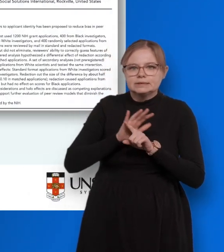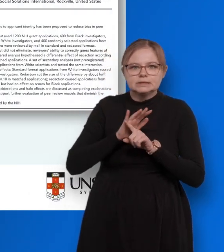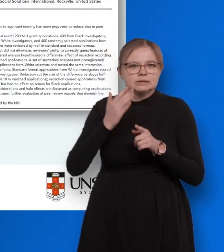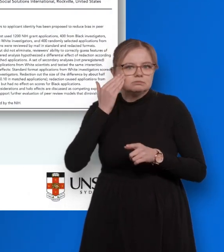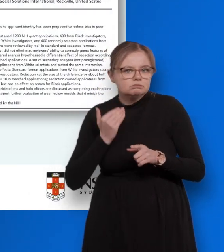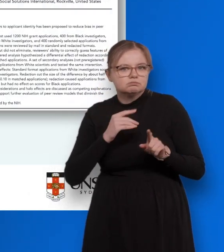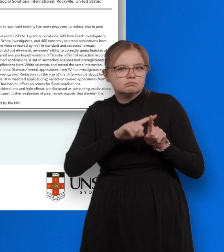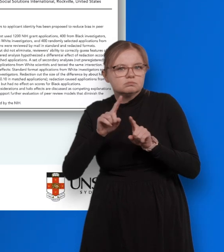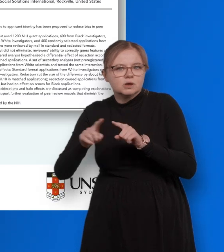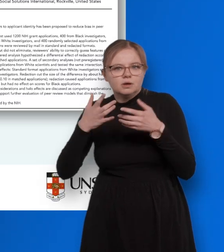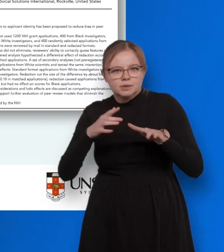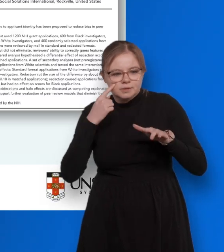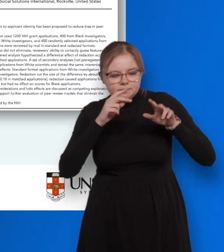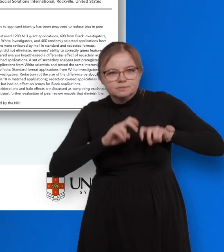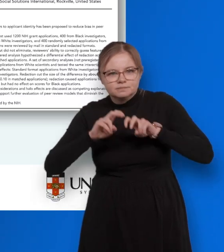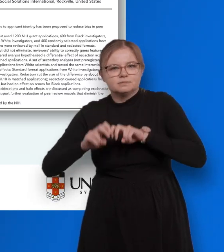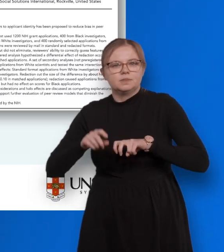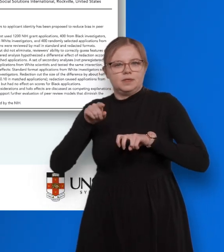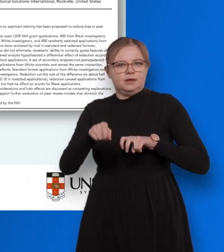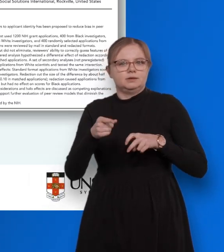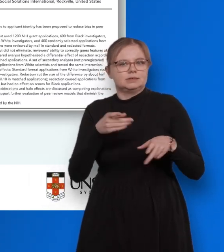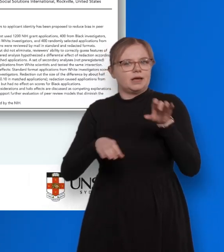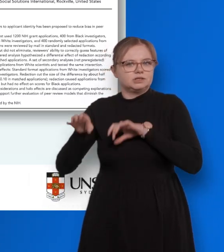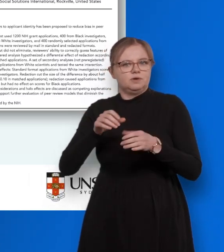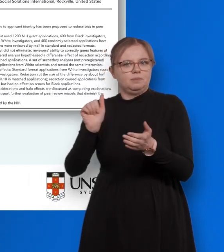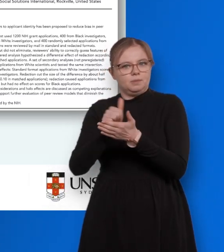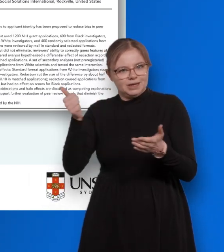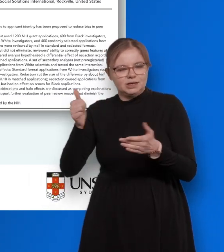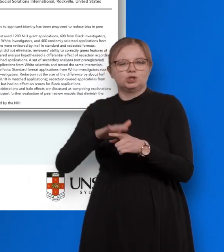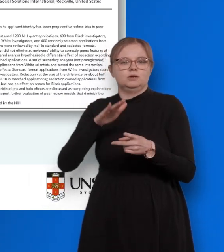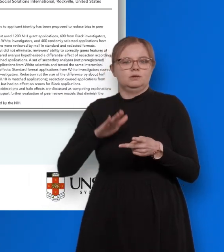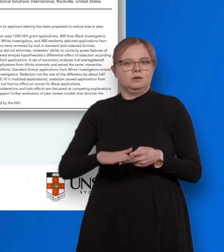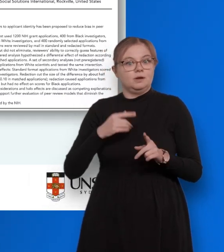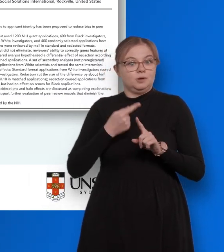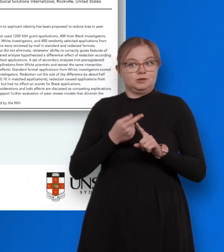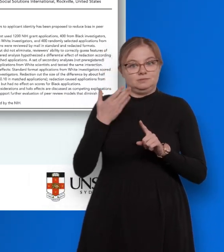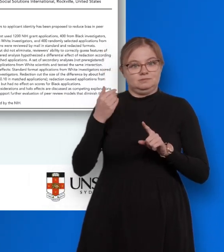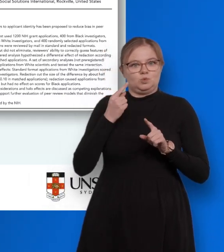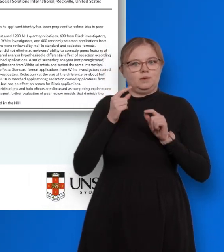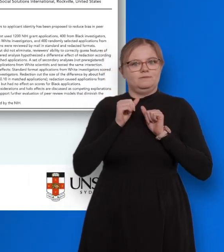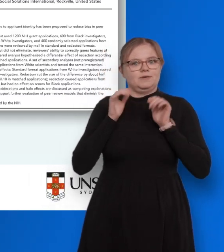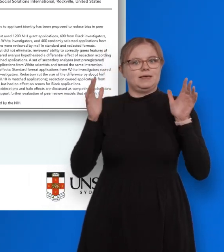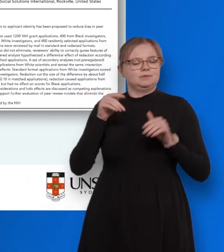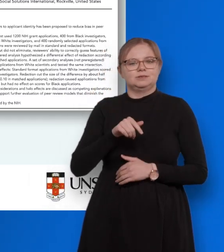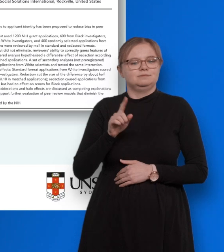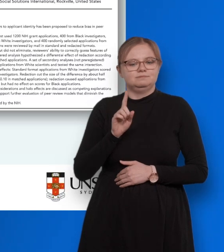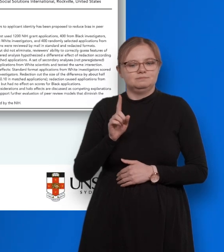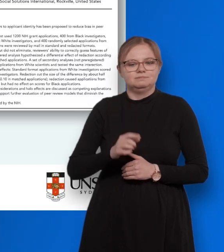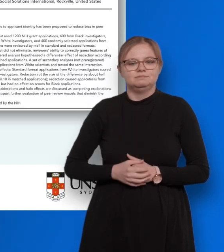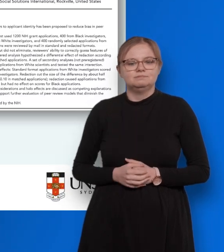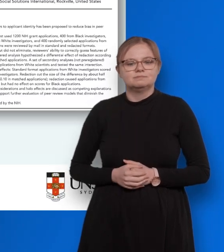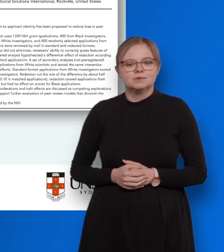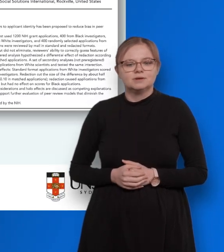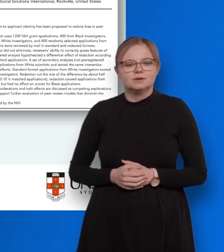been documented in the area of scientific publications, as well as, quite famously, reducing